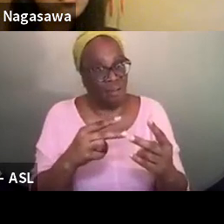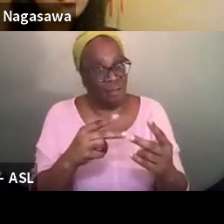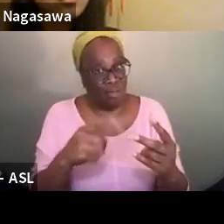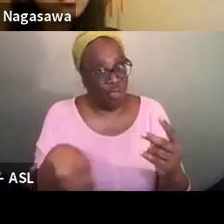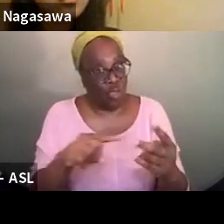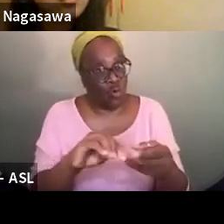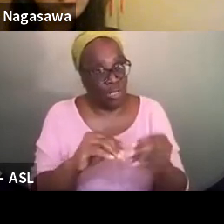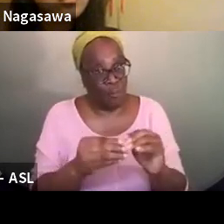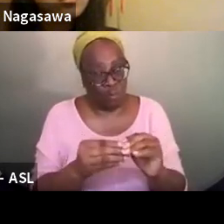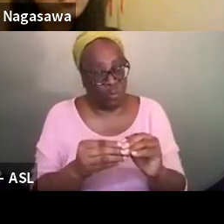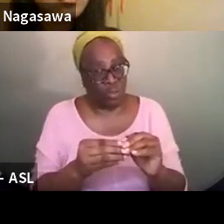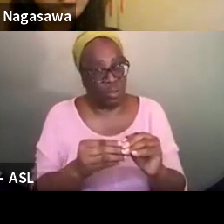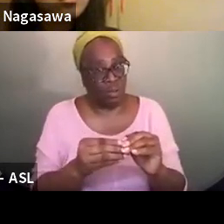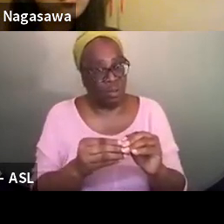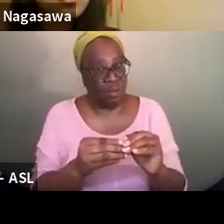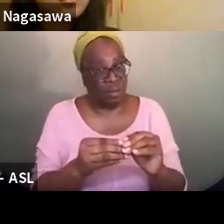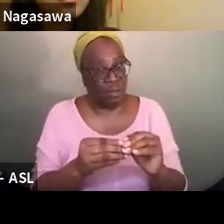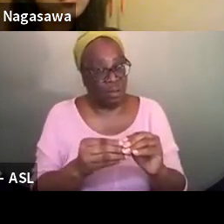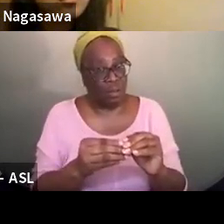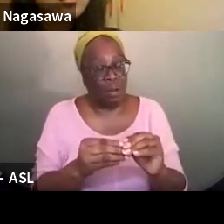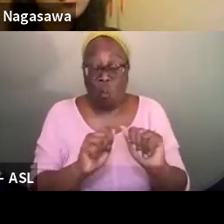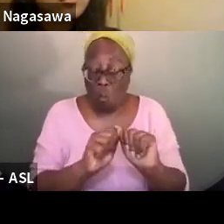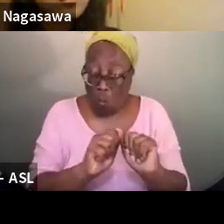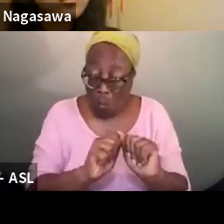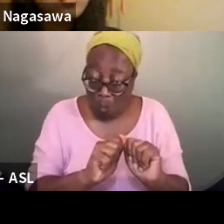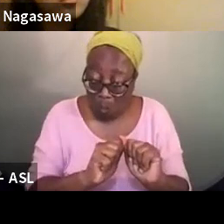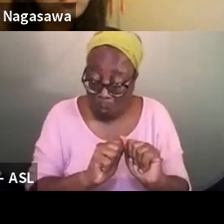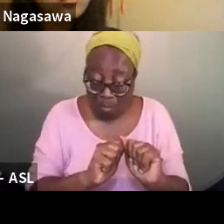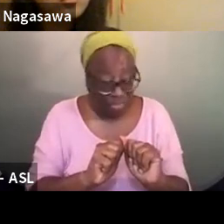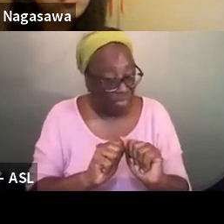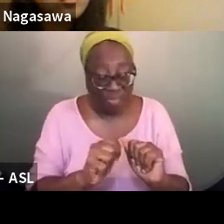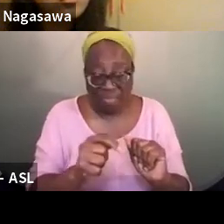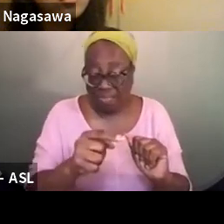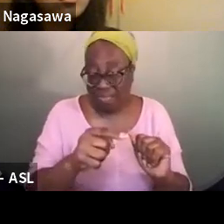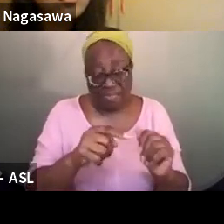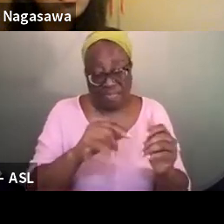for BPS students, in my mind, are totally unacceptable.